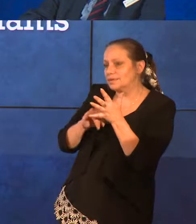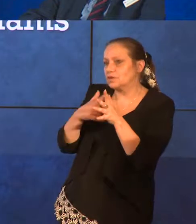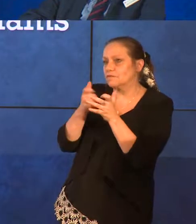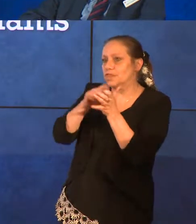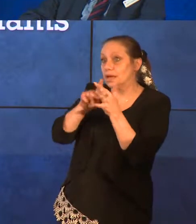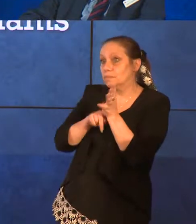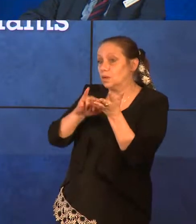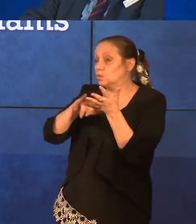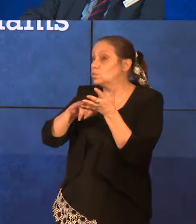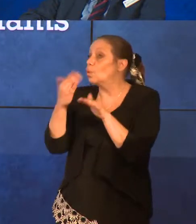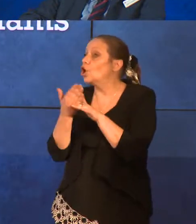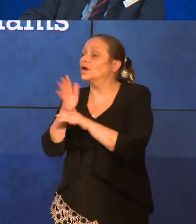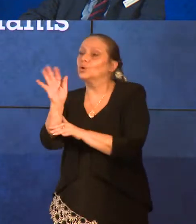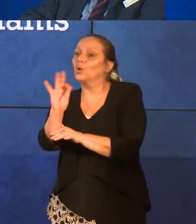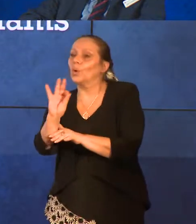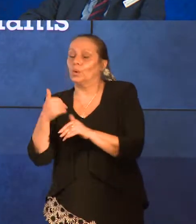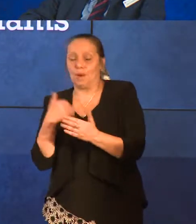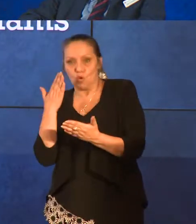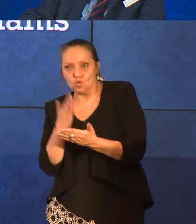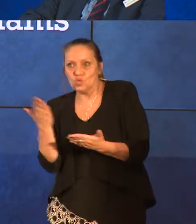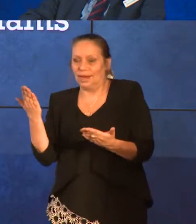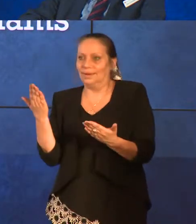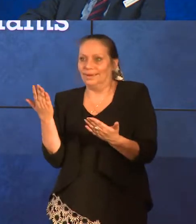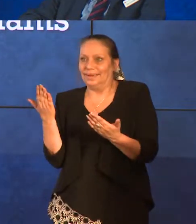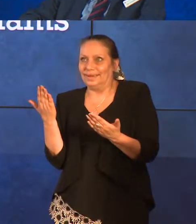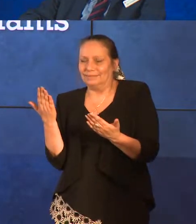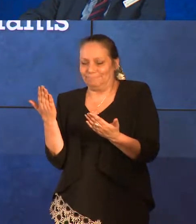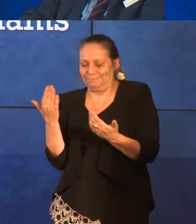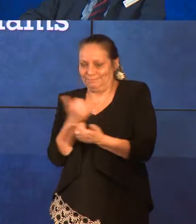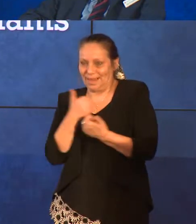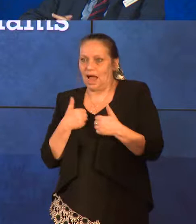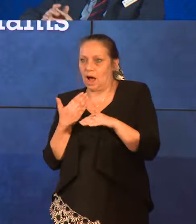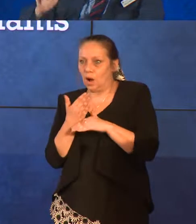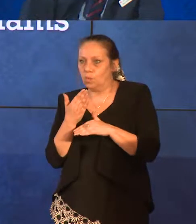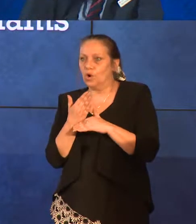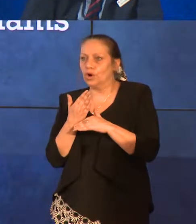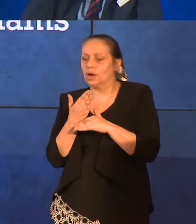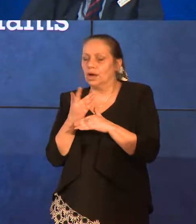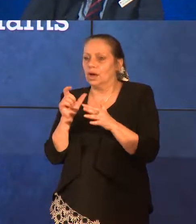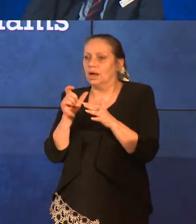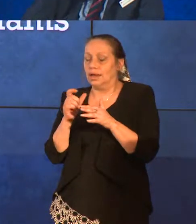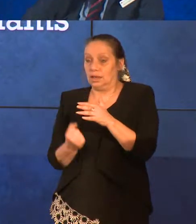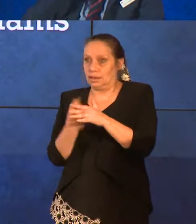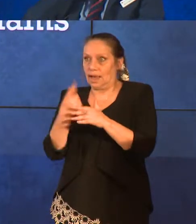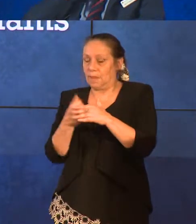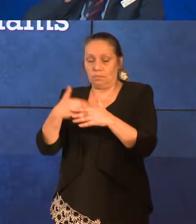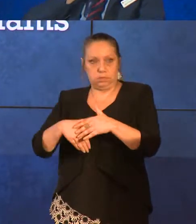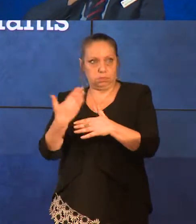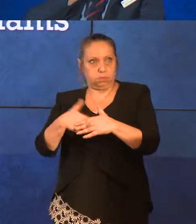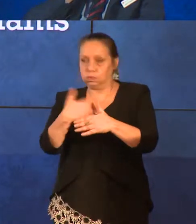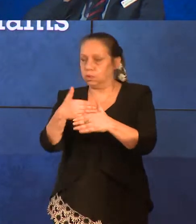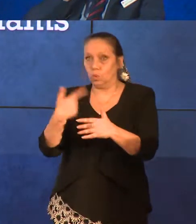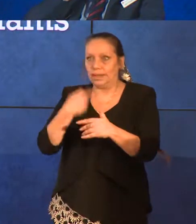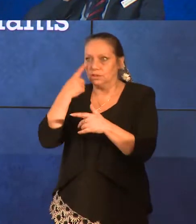work that we're funded to do, but actually it was popping up in unexpected places. So we were seeing